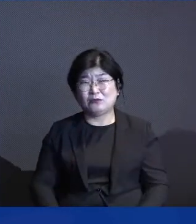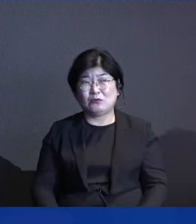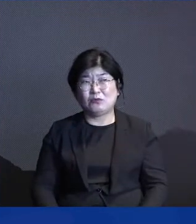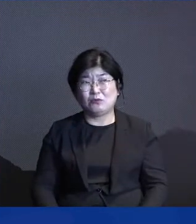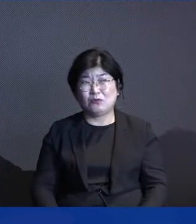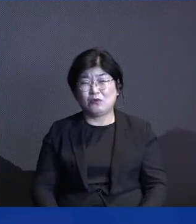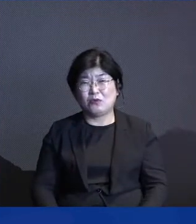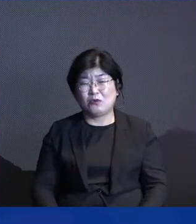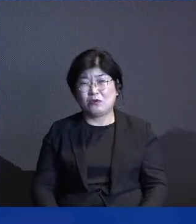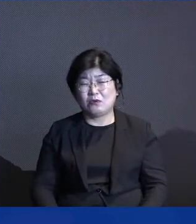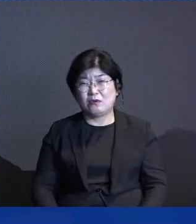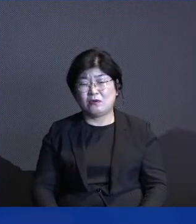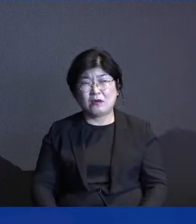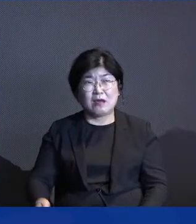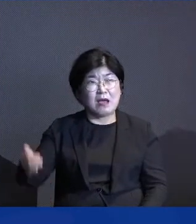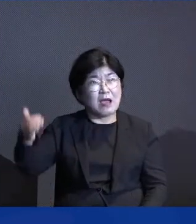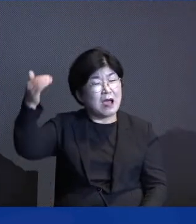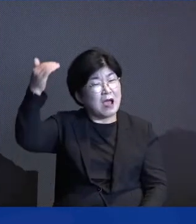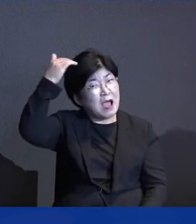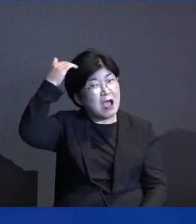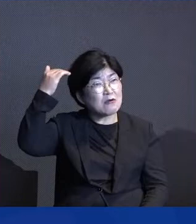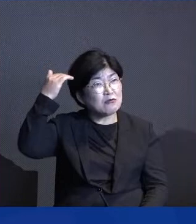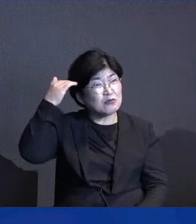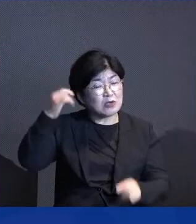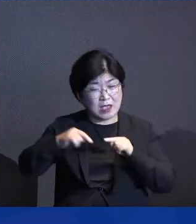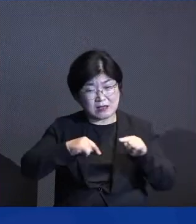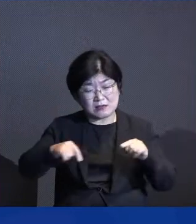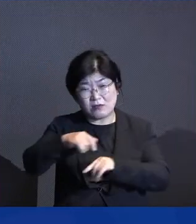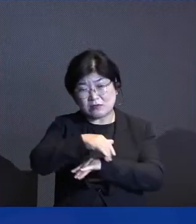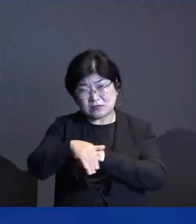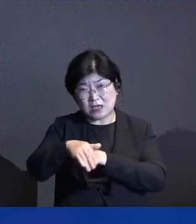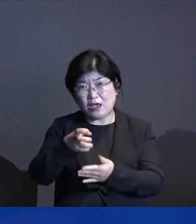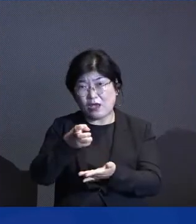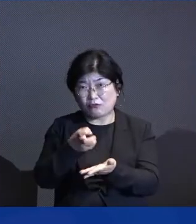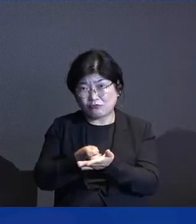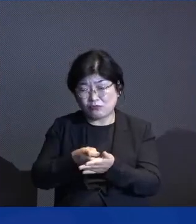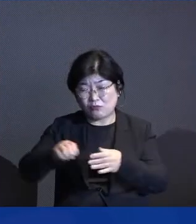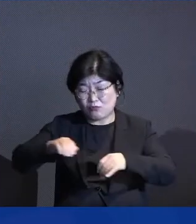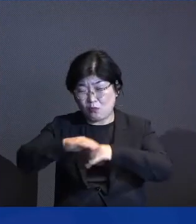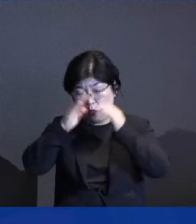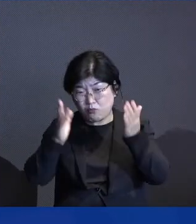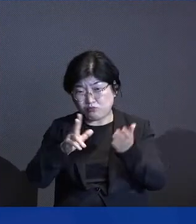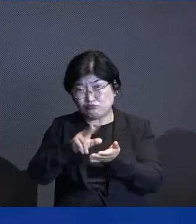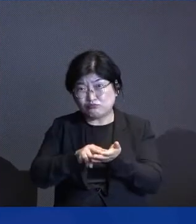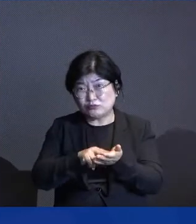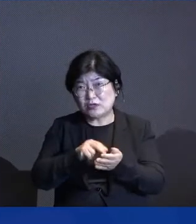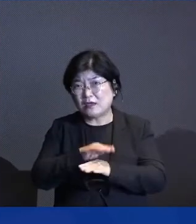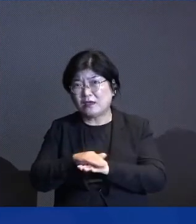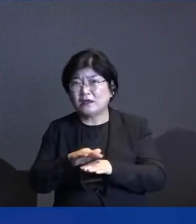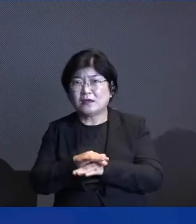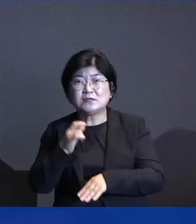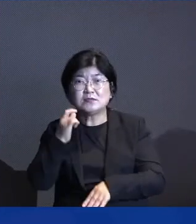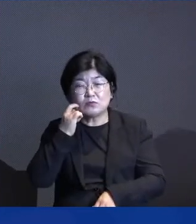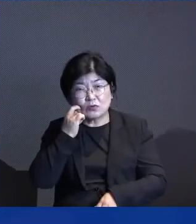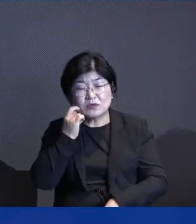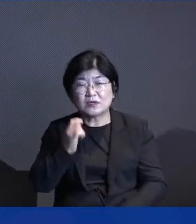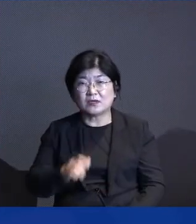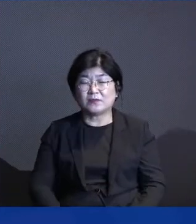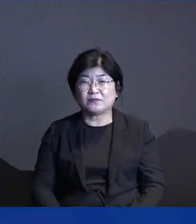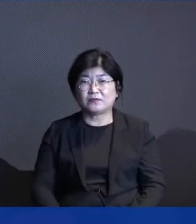may not be effective in addressing all the problems that we have that are affecting mental health of older adults. For